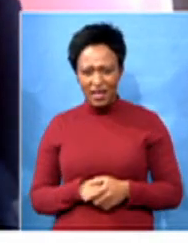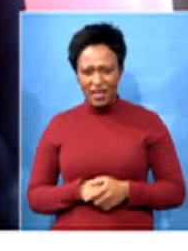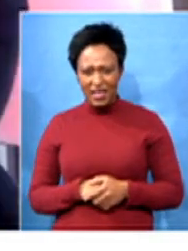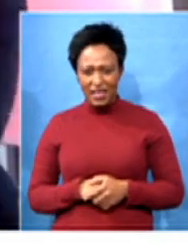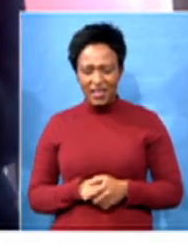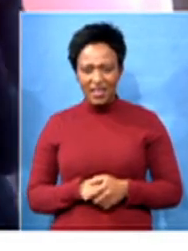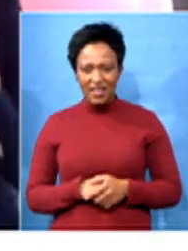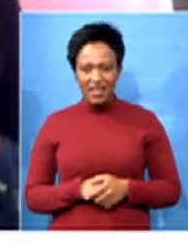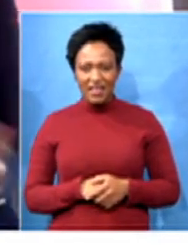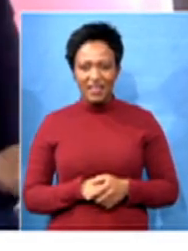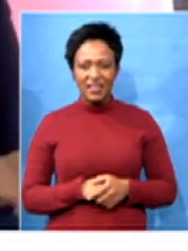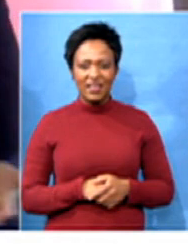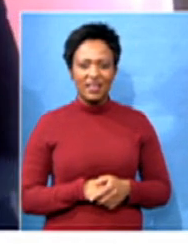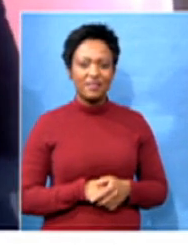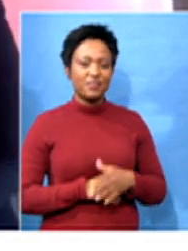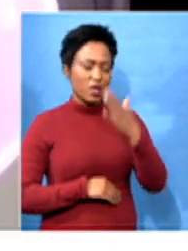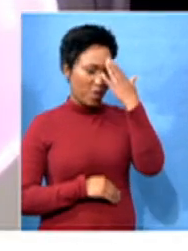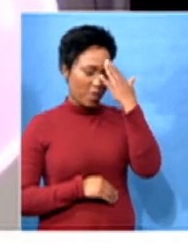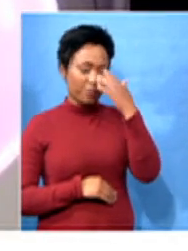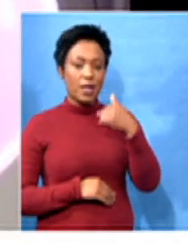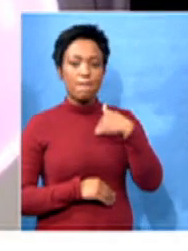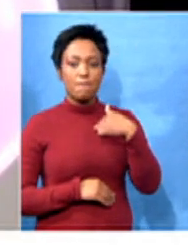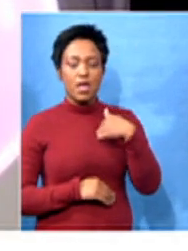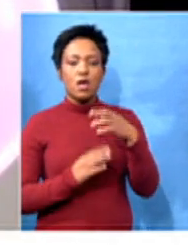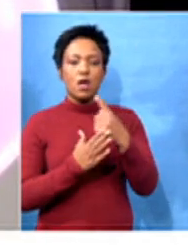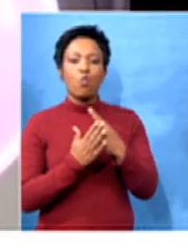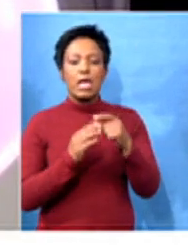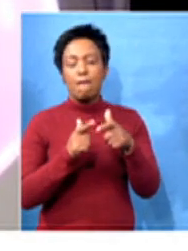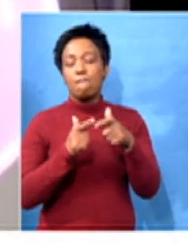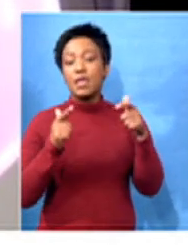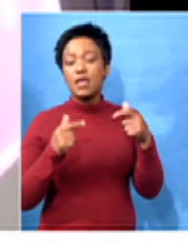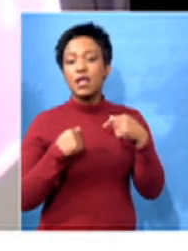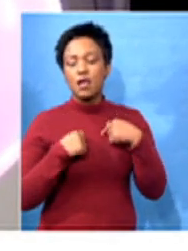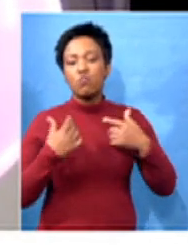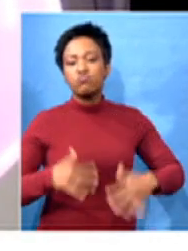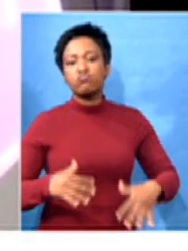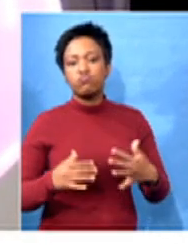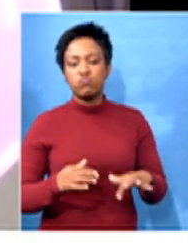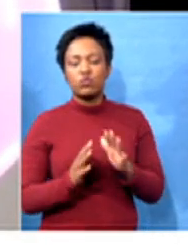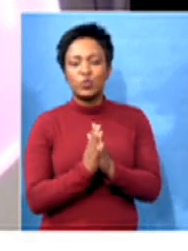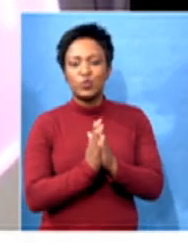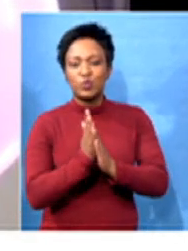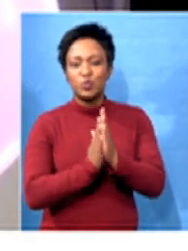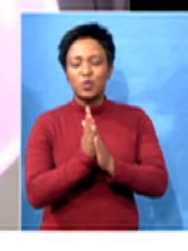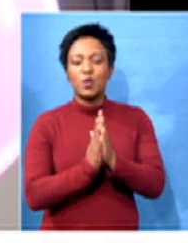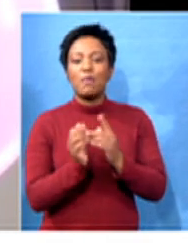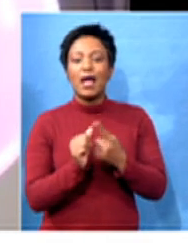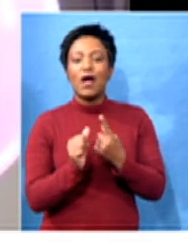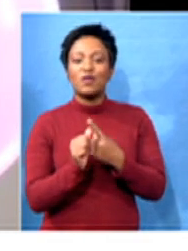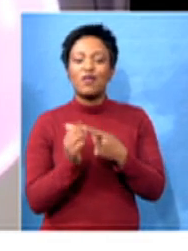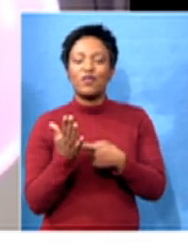Yeah, I mean, you know, Sakina, it's a very big week for me. I am counting down to a very Bonang Year. So this is a